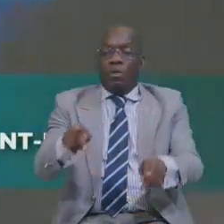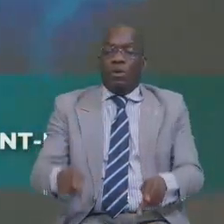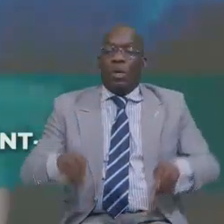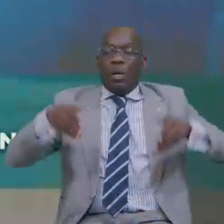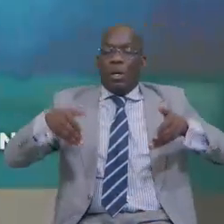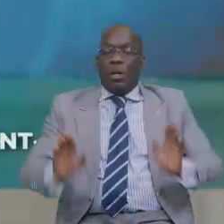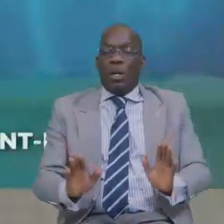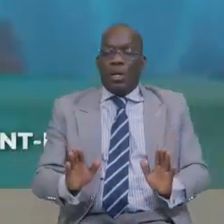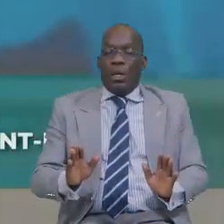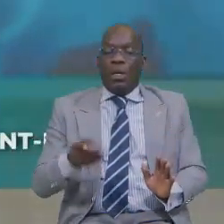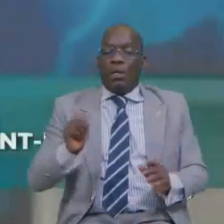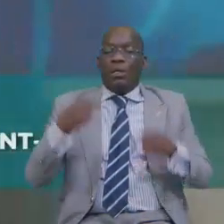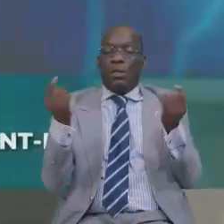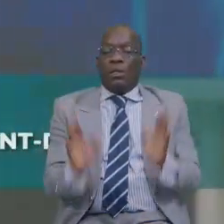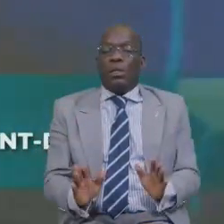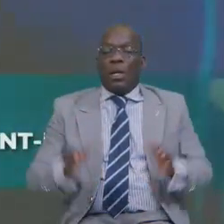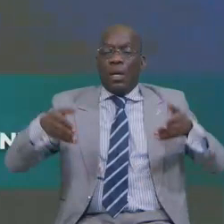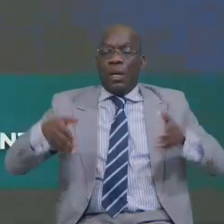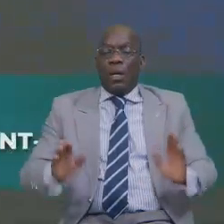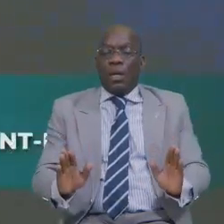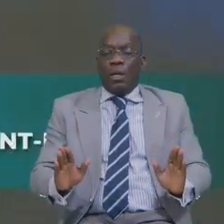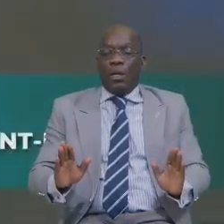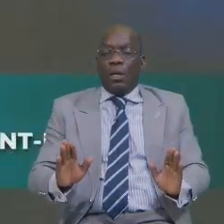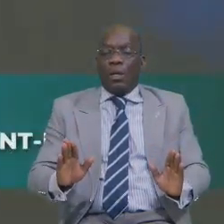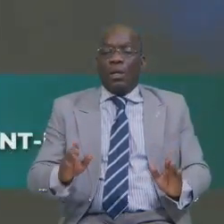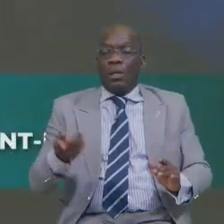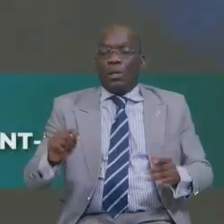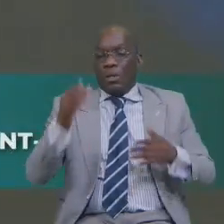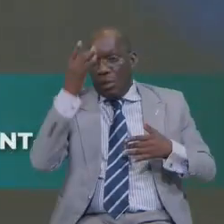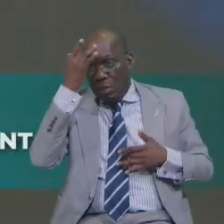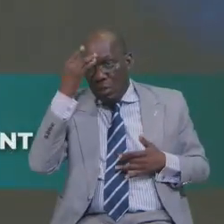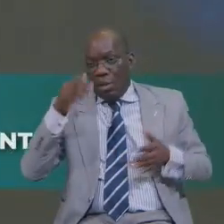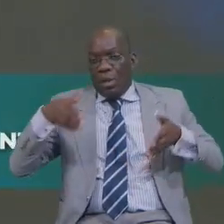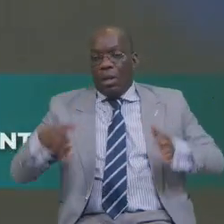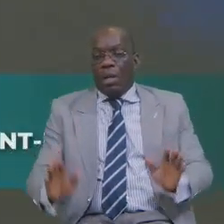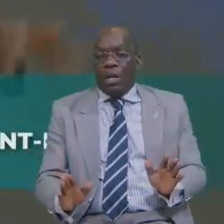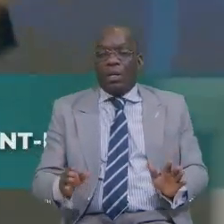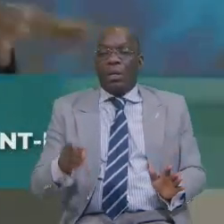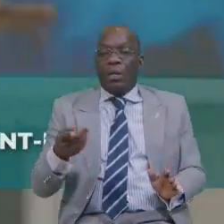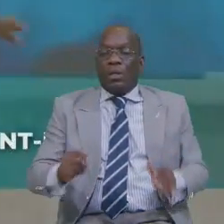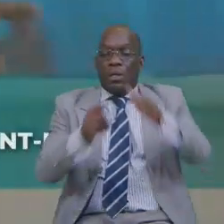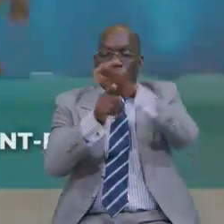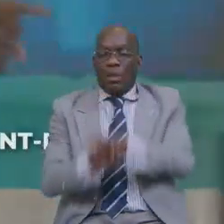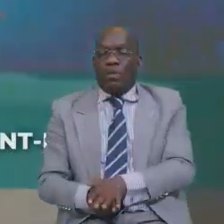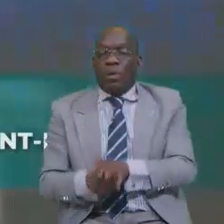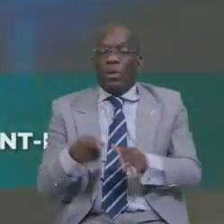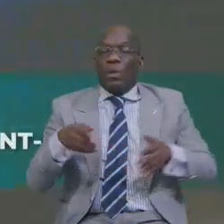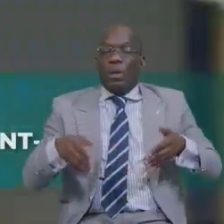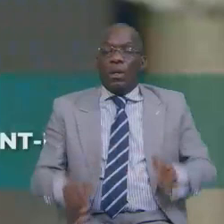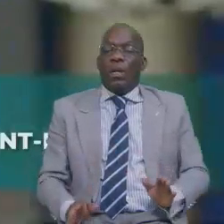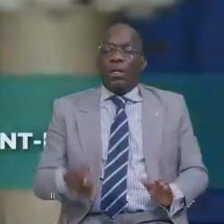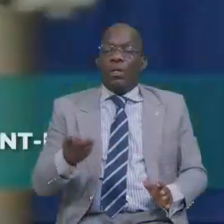the sinners, let the sick, let the depressed, let the